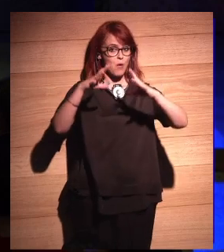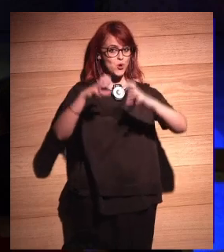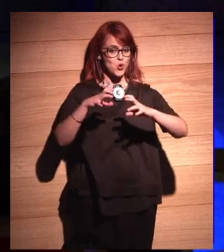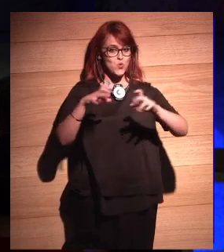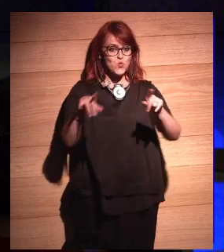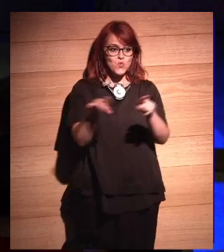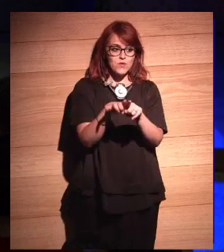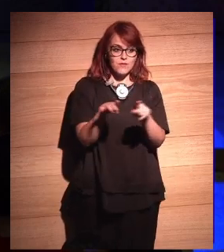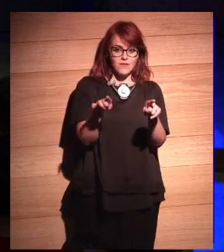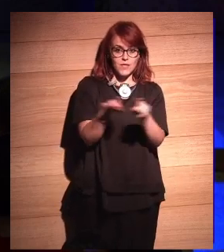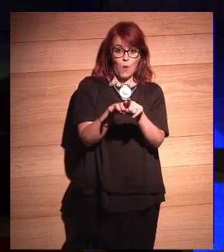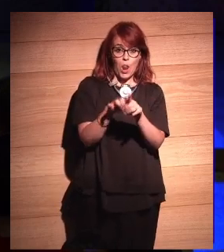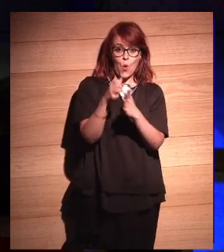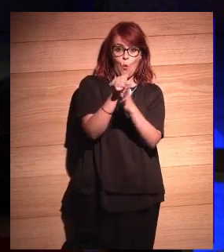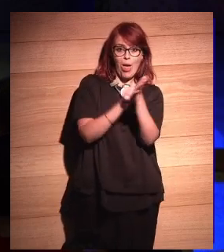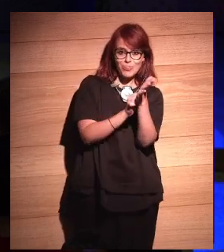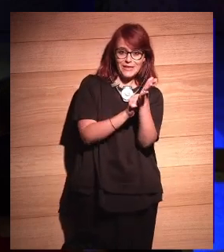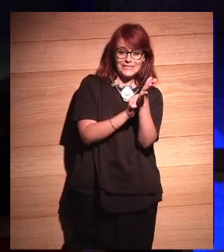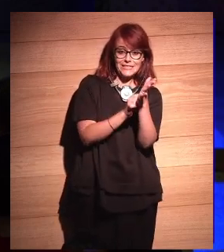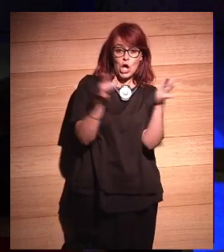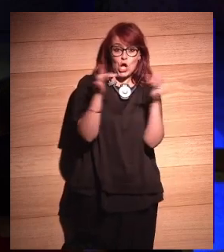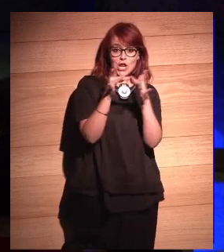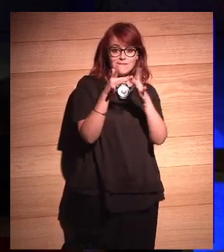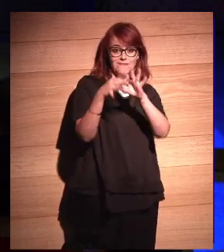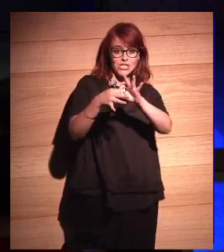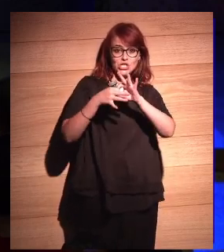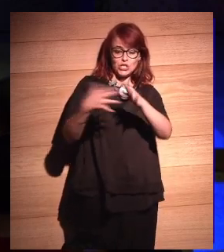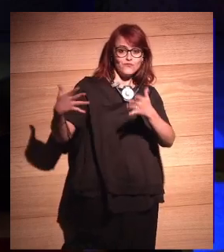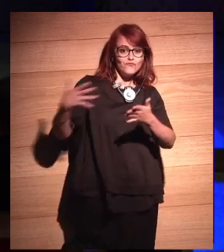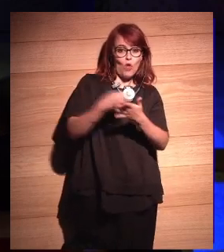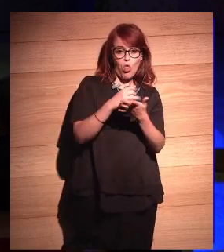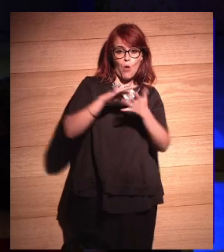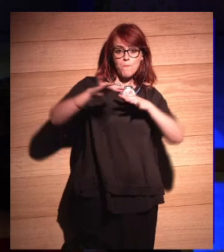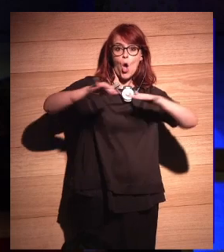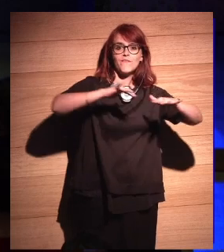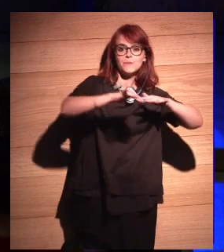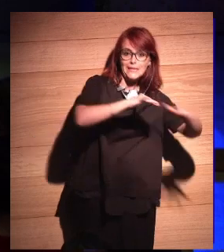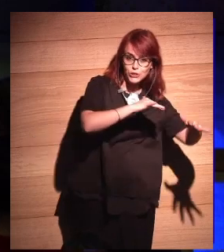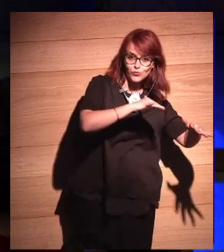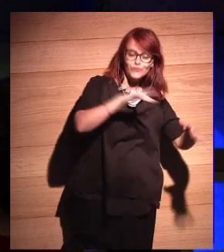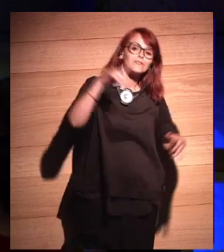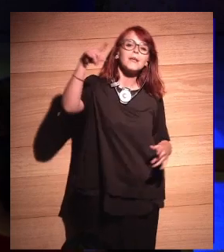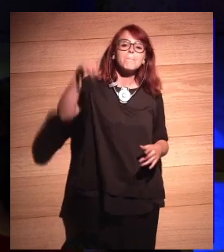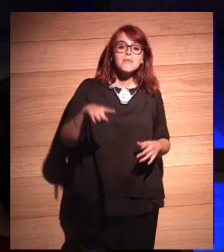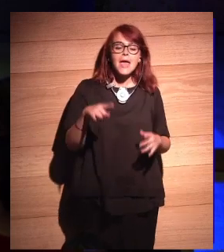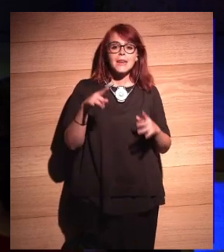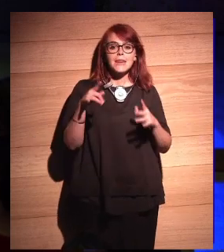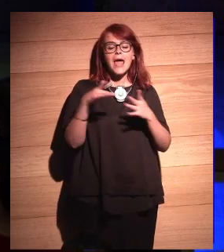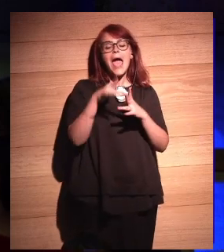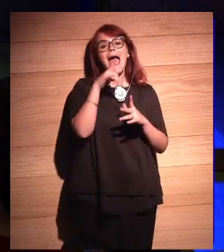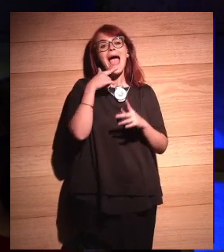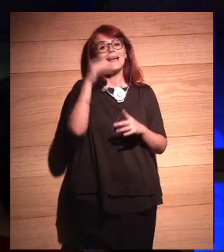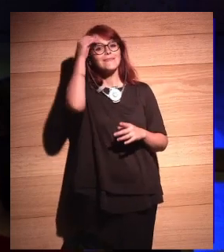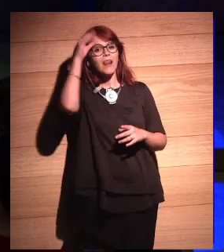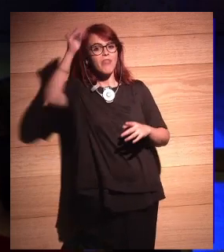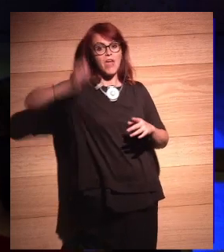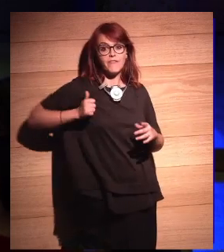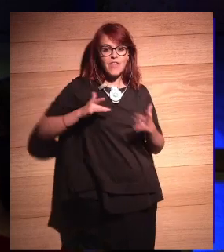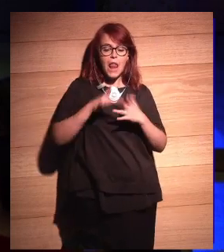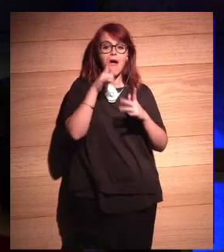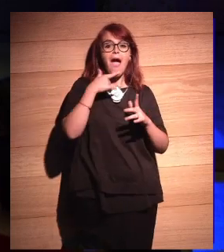make connections between all of these different movements. And we also have some AI algorithms that can learn what postures